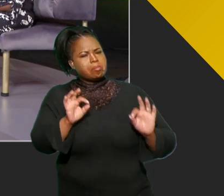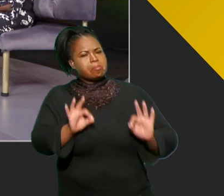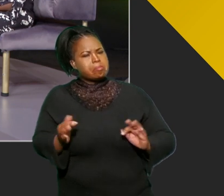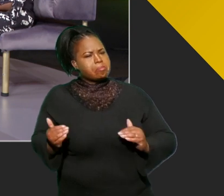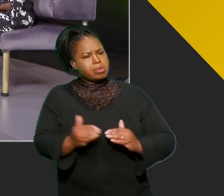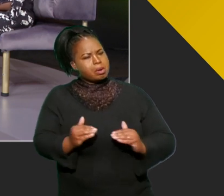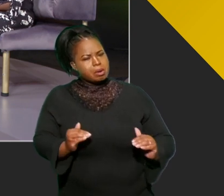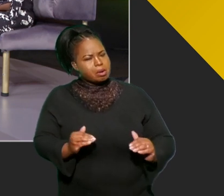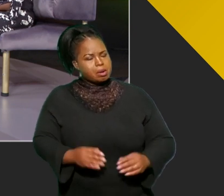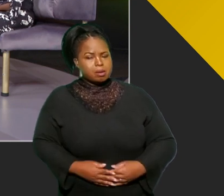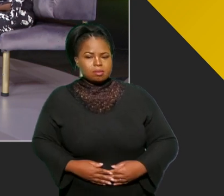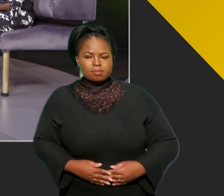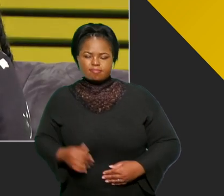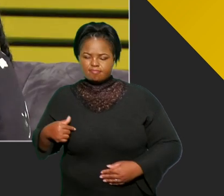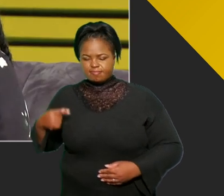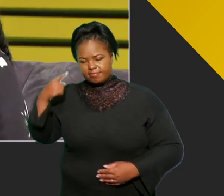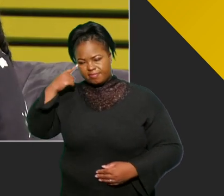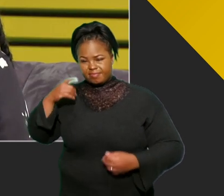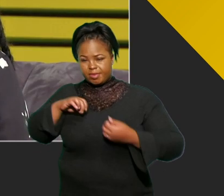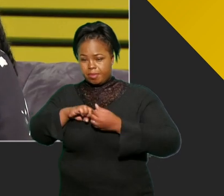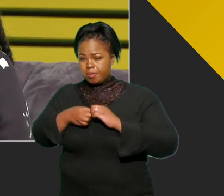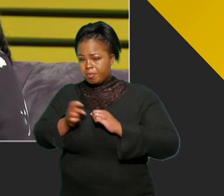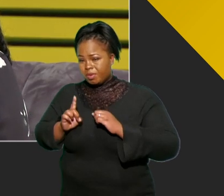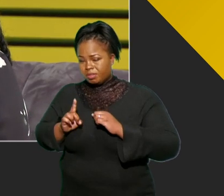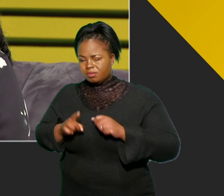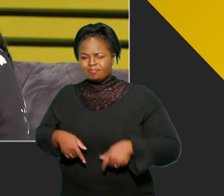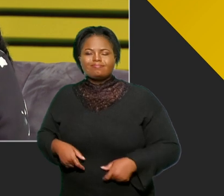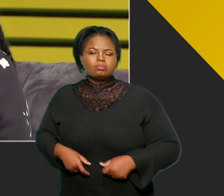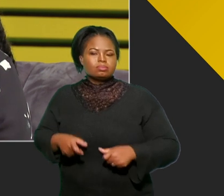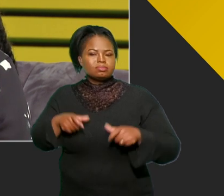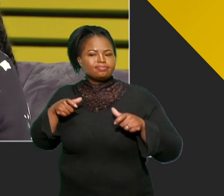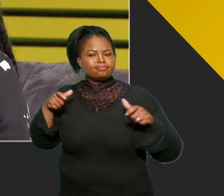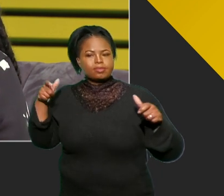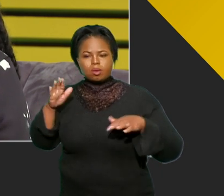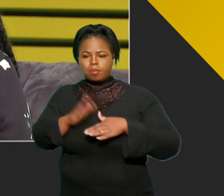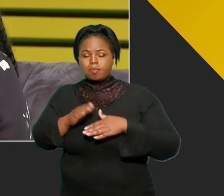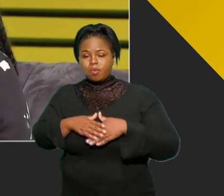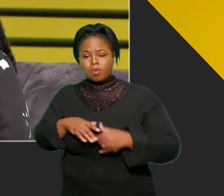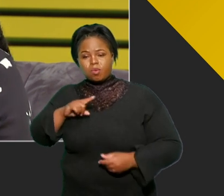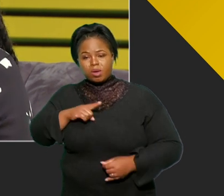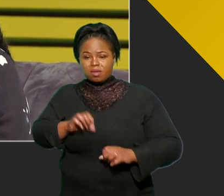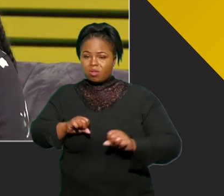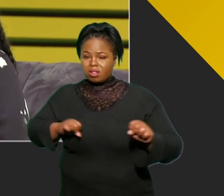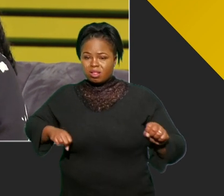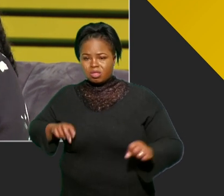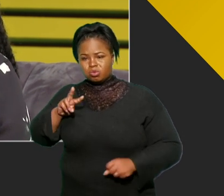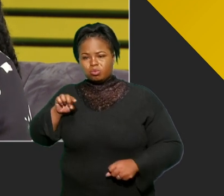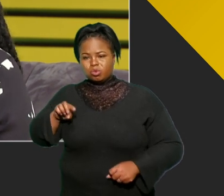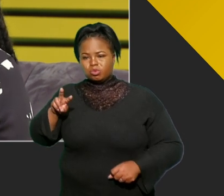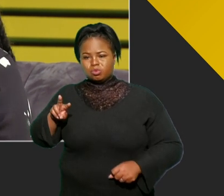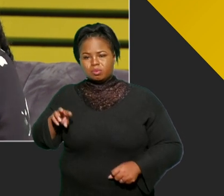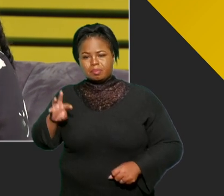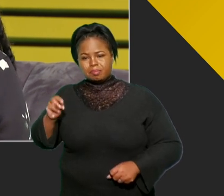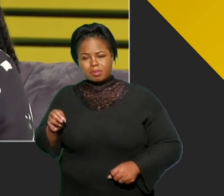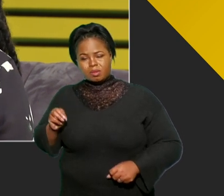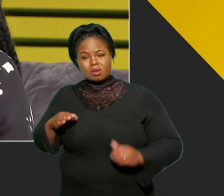moment? Look, I think that the problem is enormous. What you've said about the housing backlog, 2.2 million